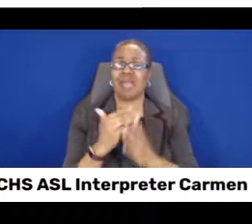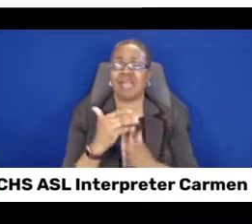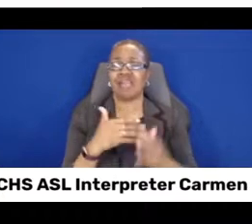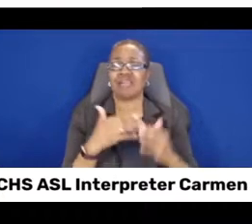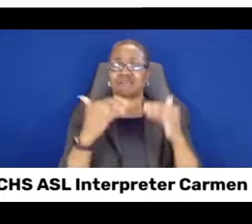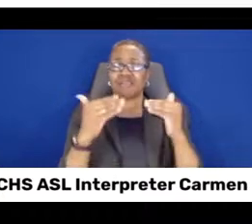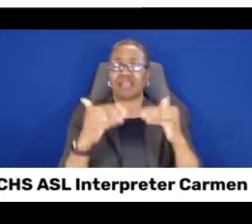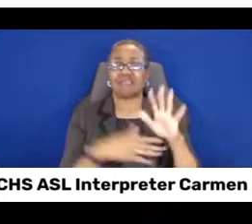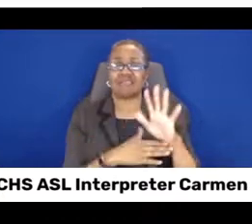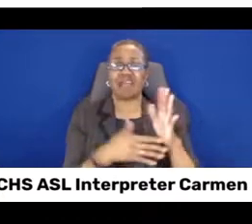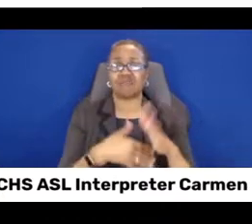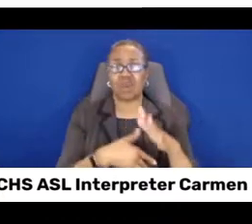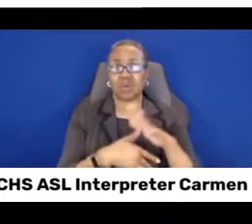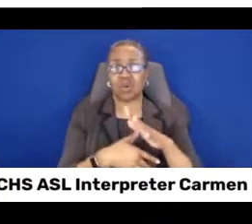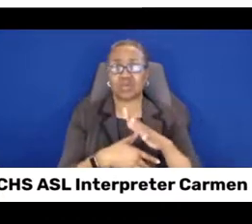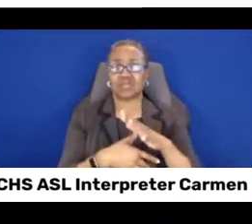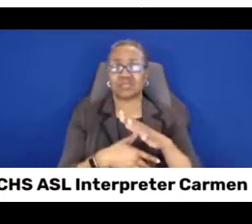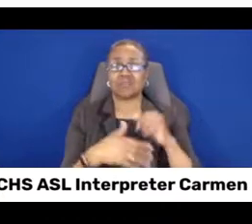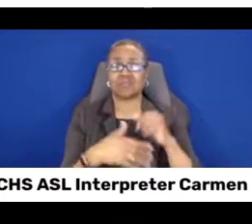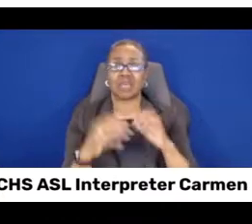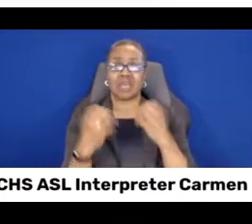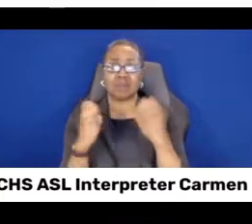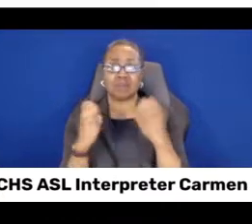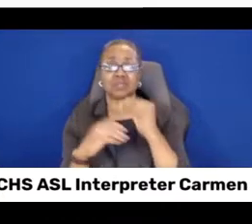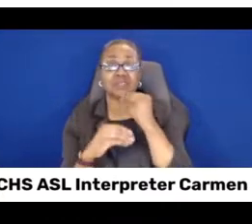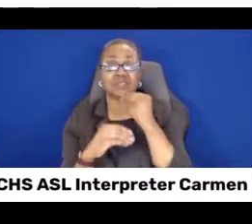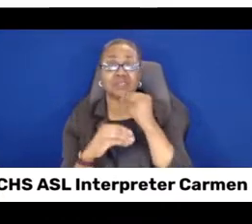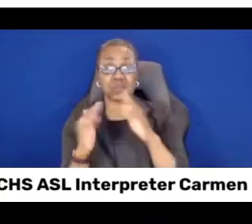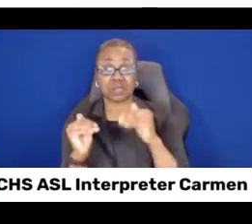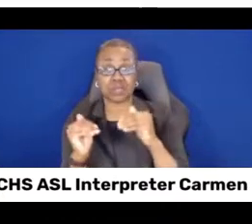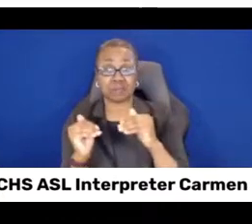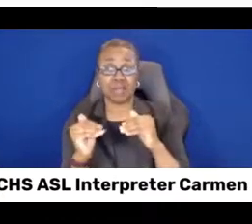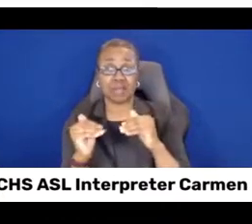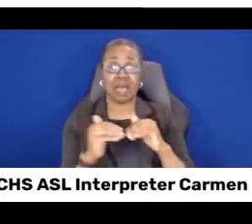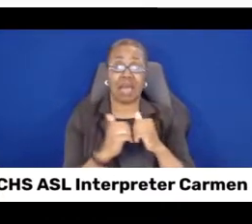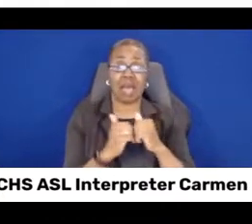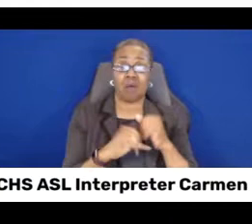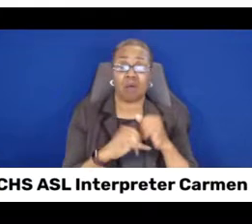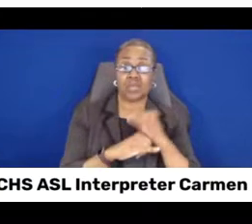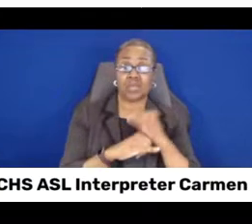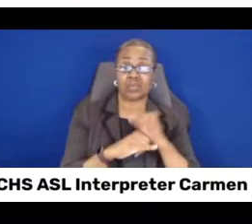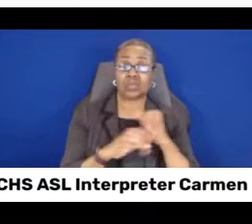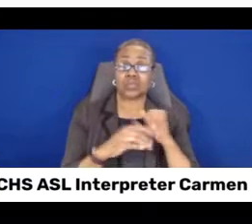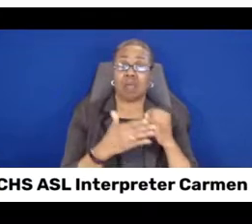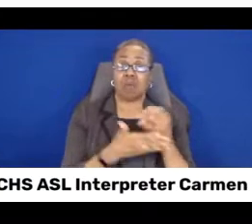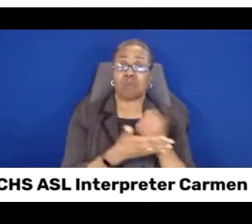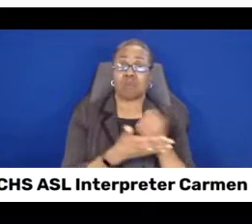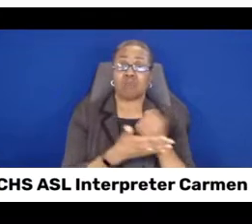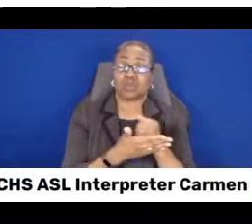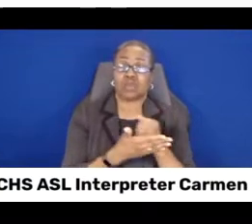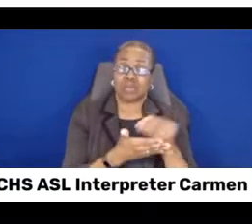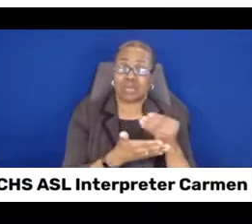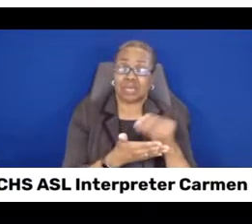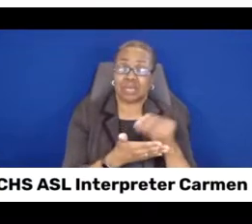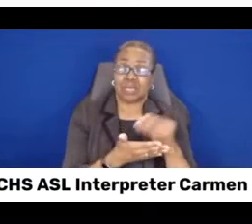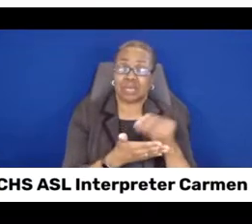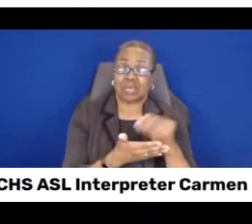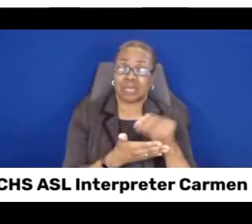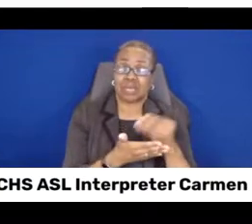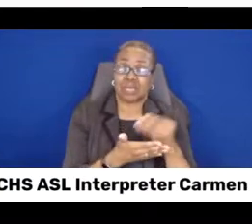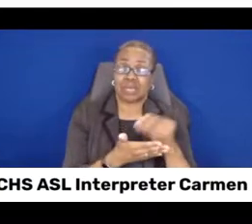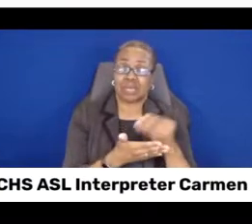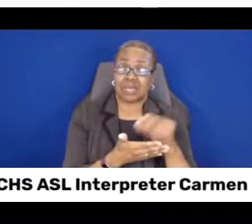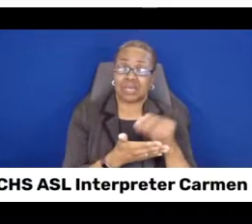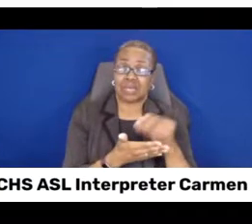our emergency food system to how institutions are procuring to how we can support BIPOC food businesses and entrepreneurs.